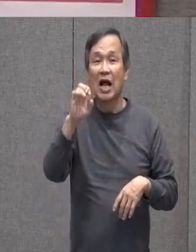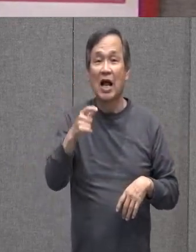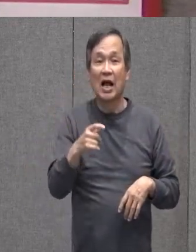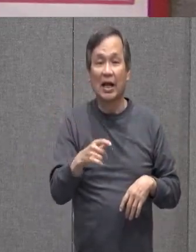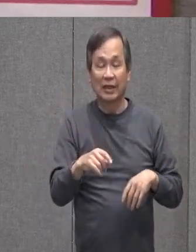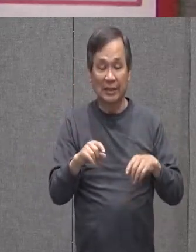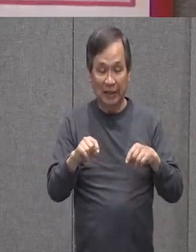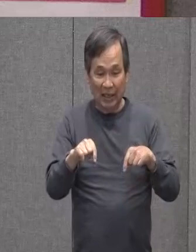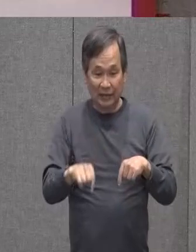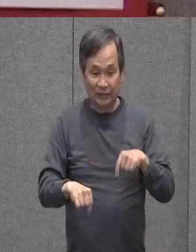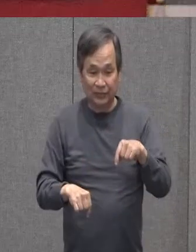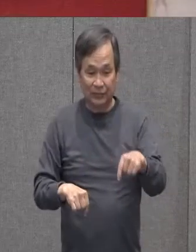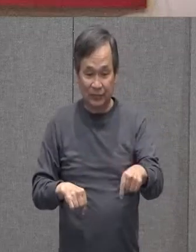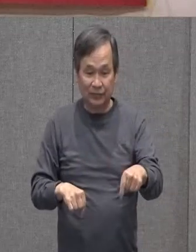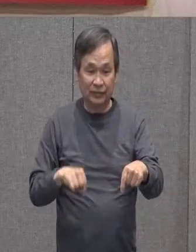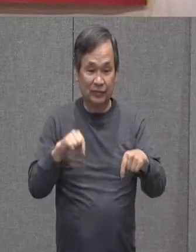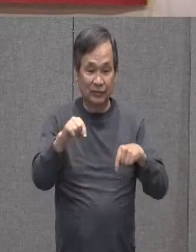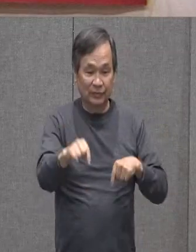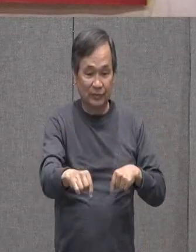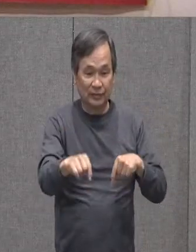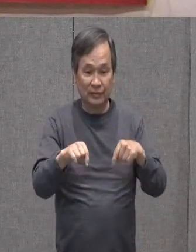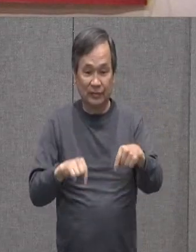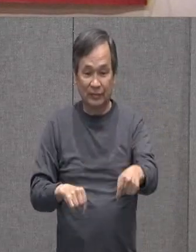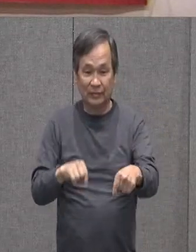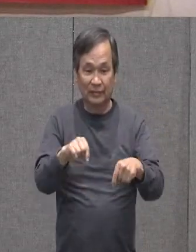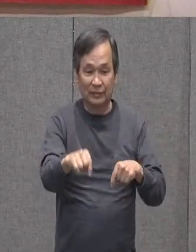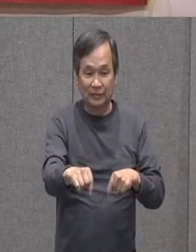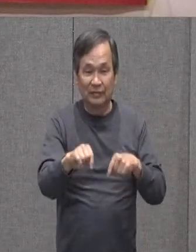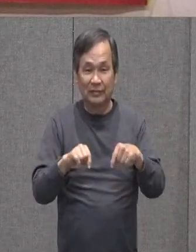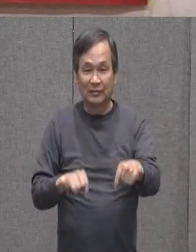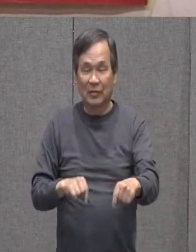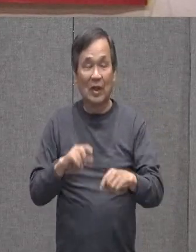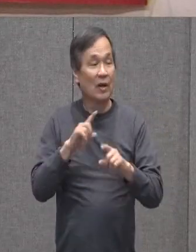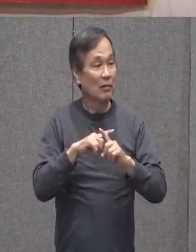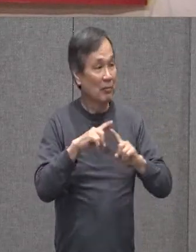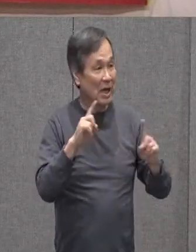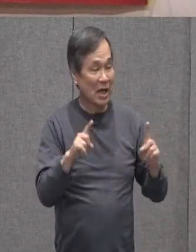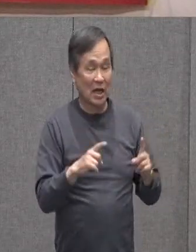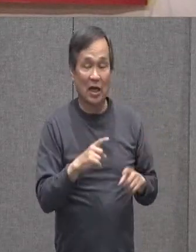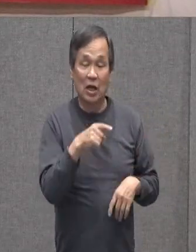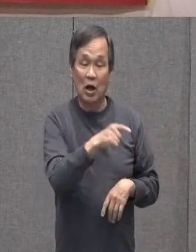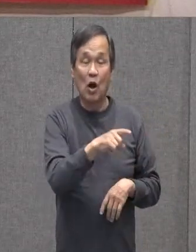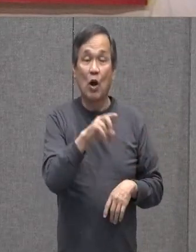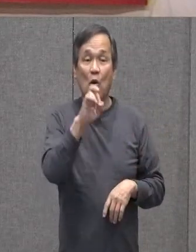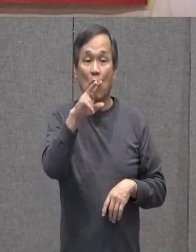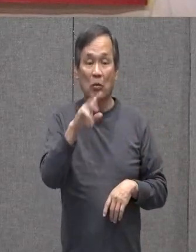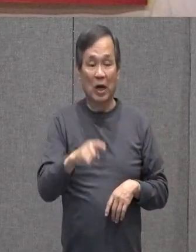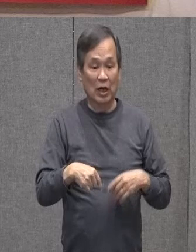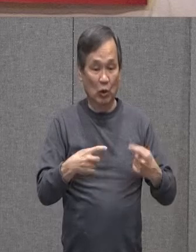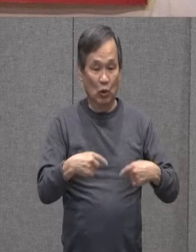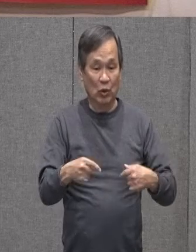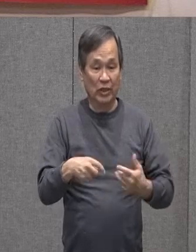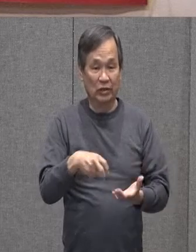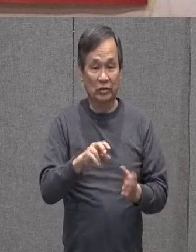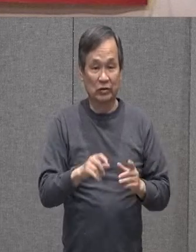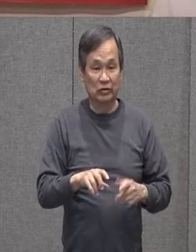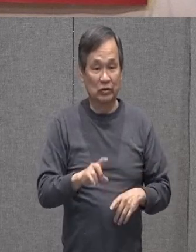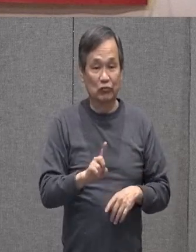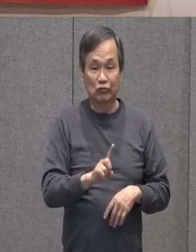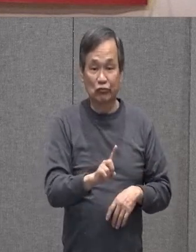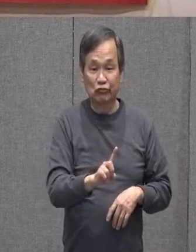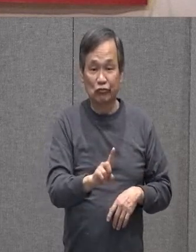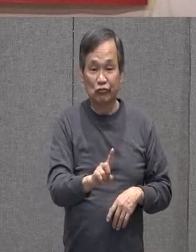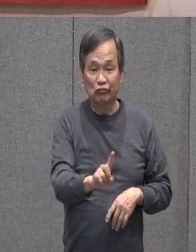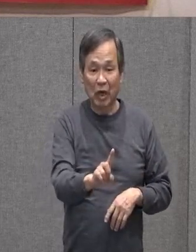Spot movement, but they let him go maybe into a place where a robot that has wheels could not go. That might be into a place